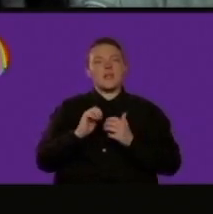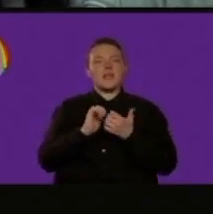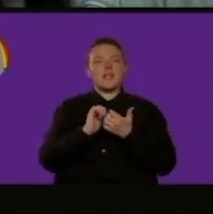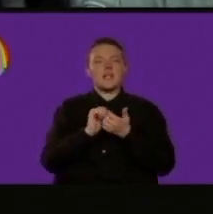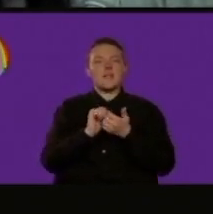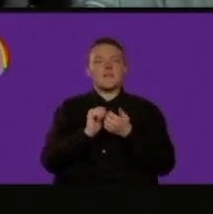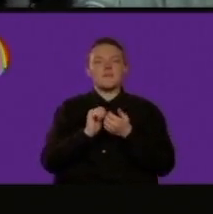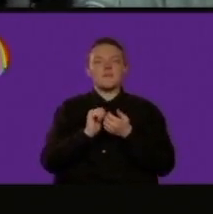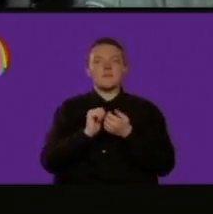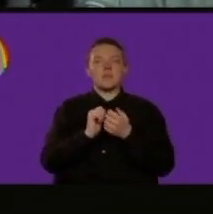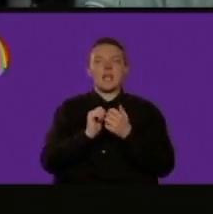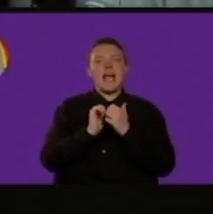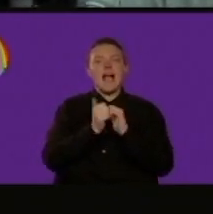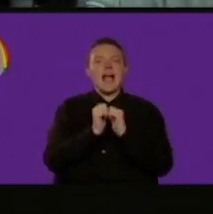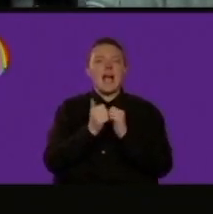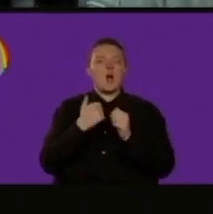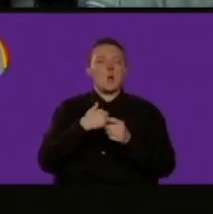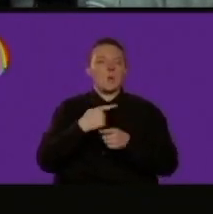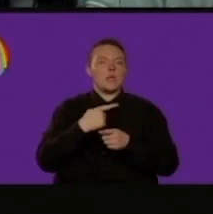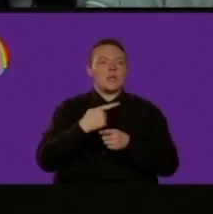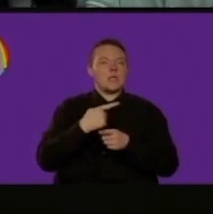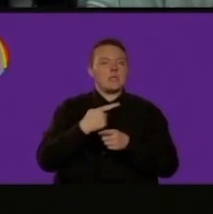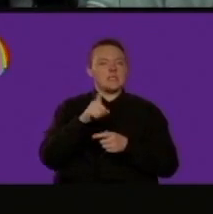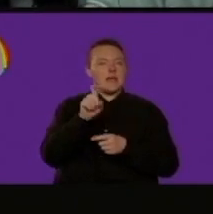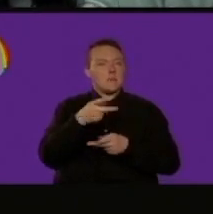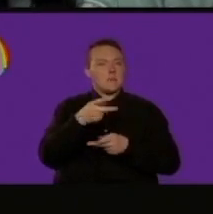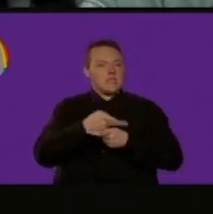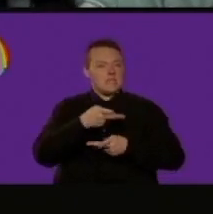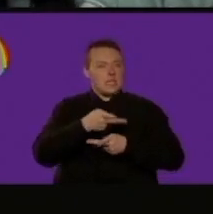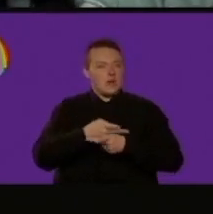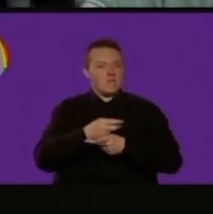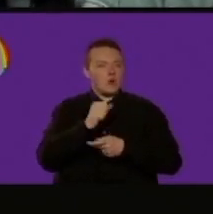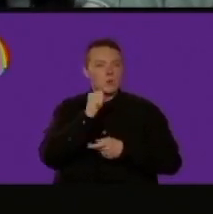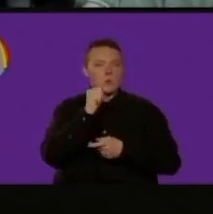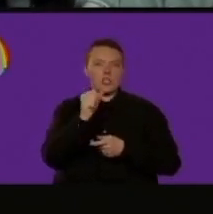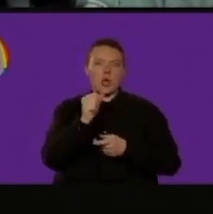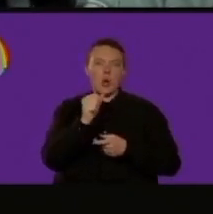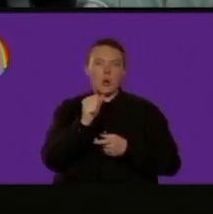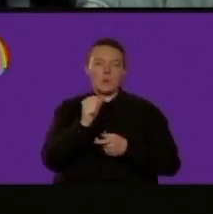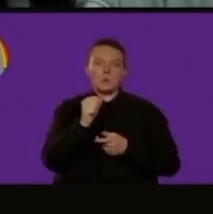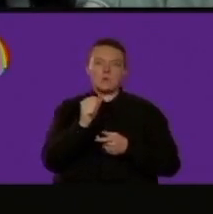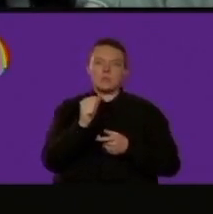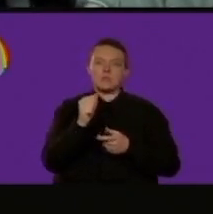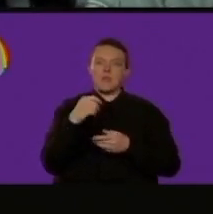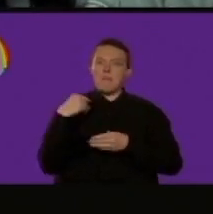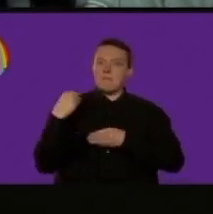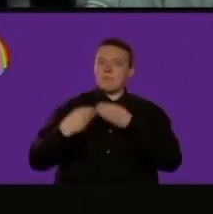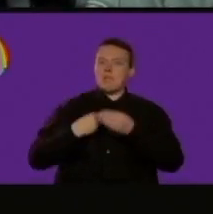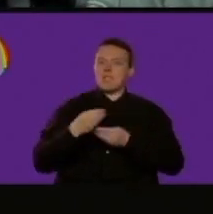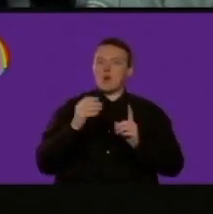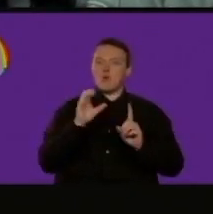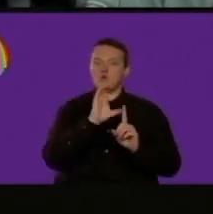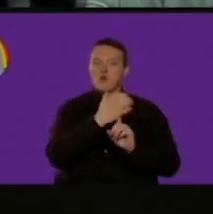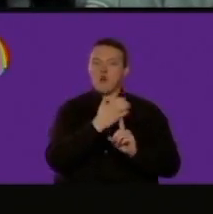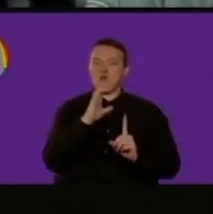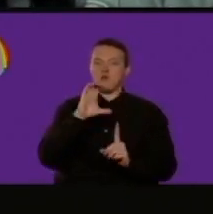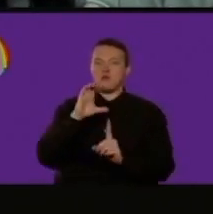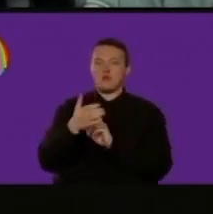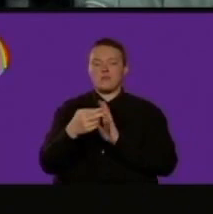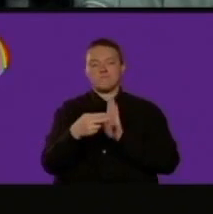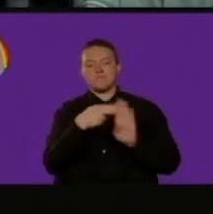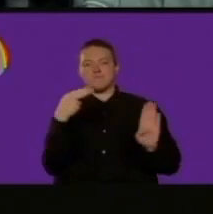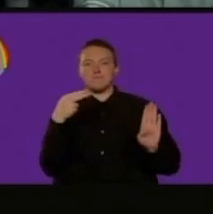we didn't treat this as stereotype idea, but it's good to follow this conversation. How